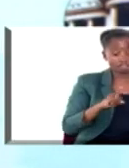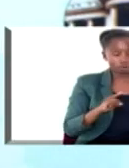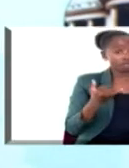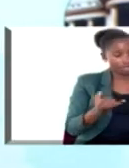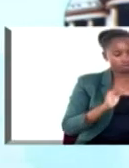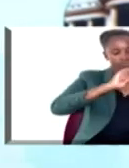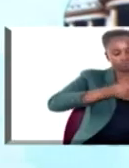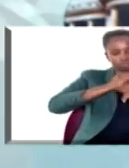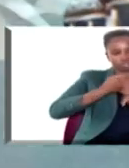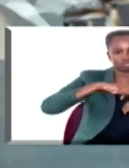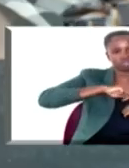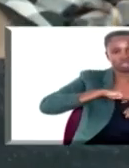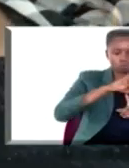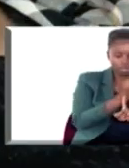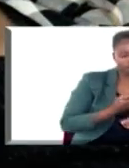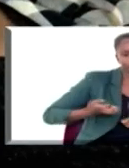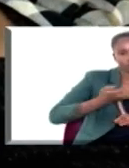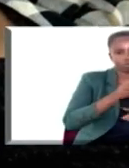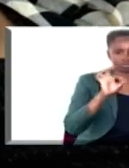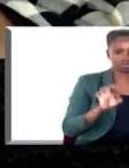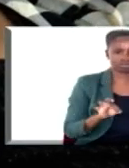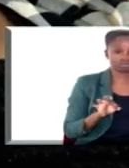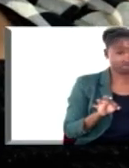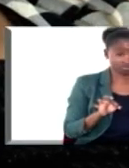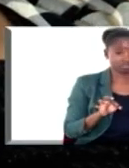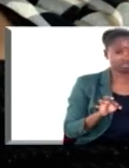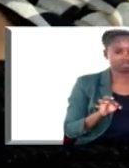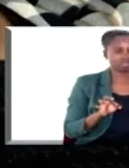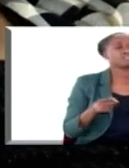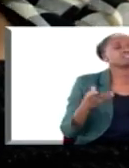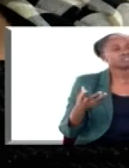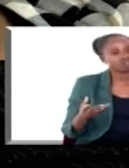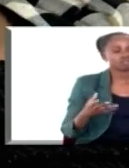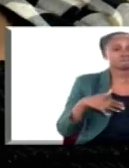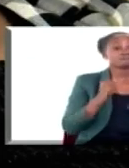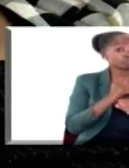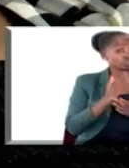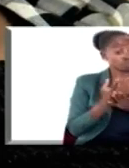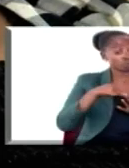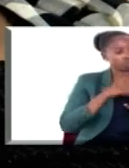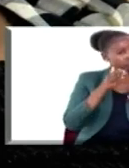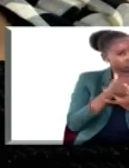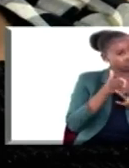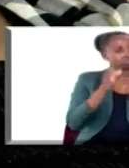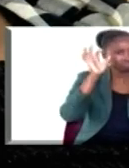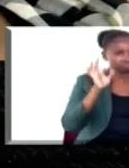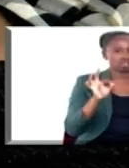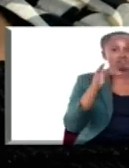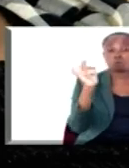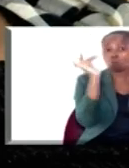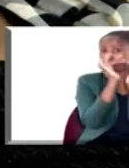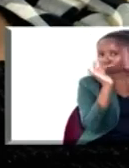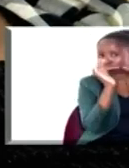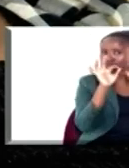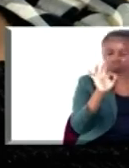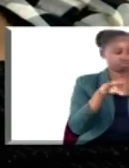environment. It is about ensuring that we have access to internet connectivity,